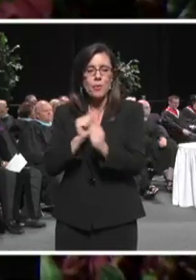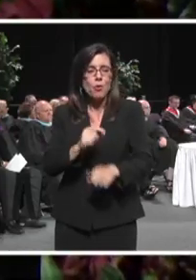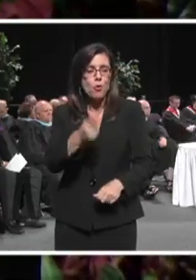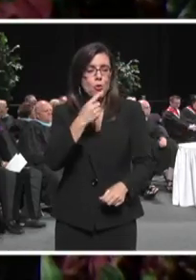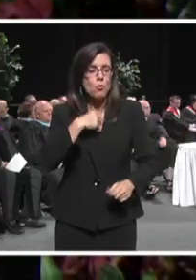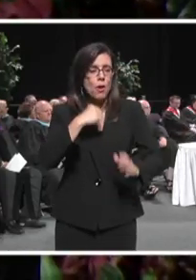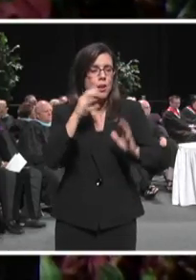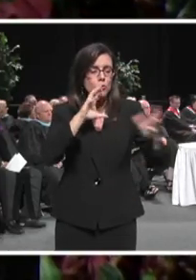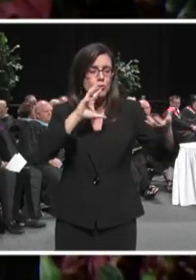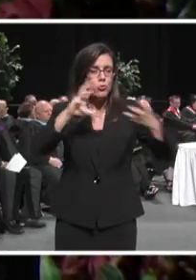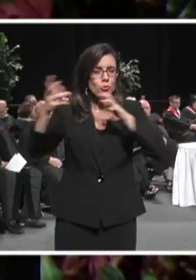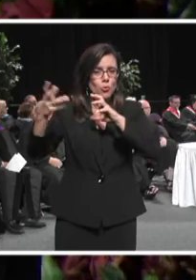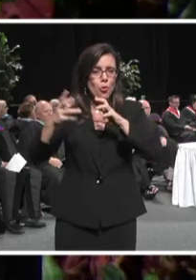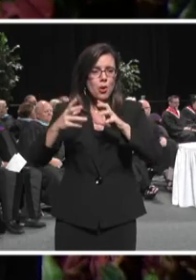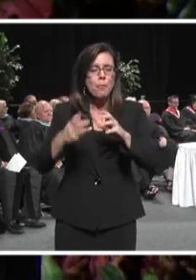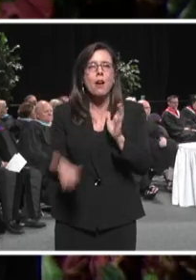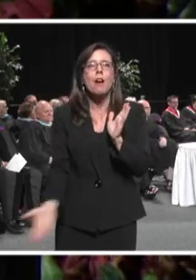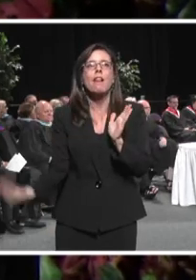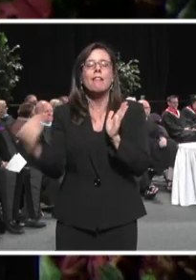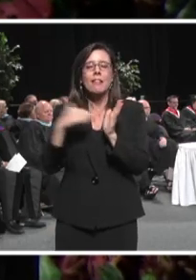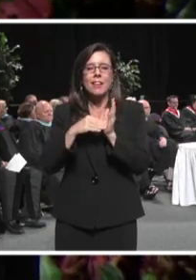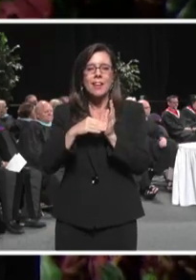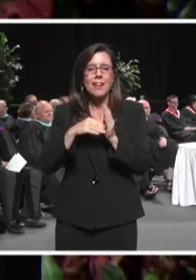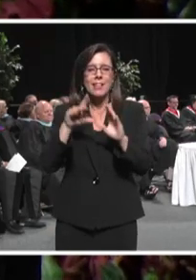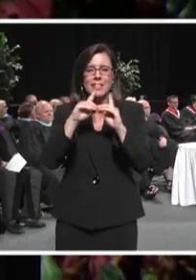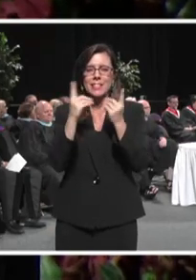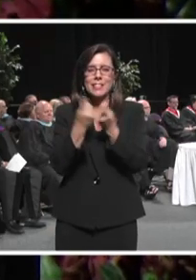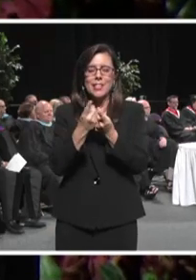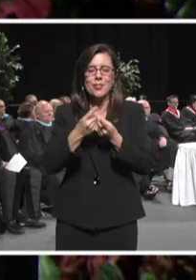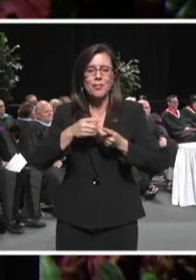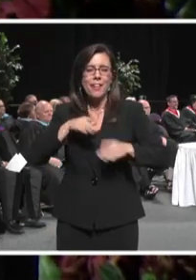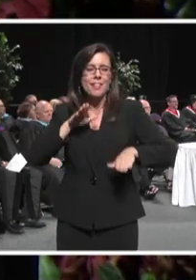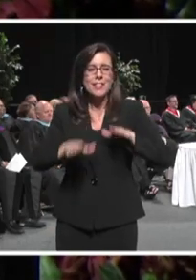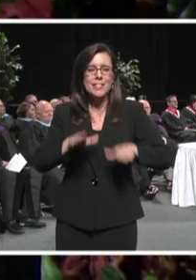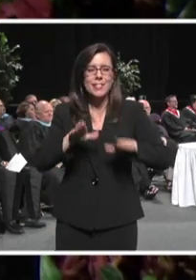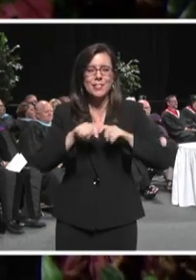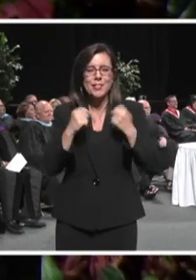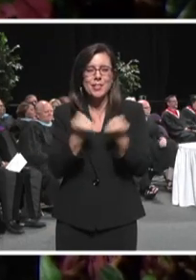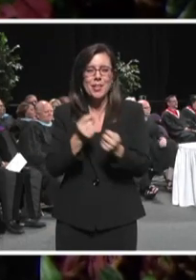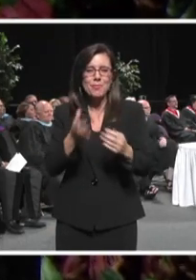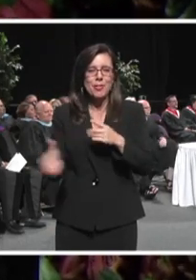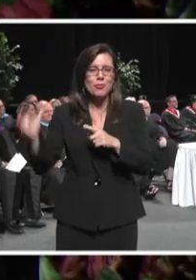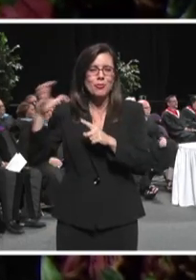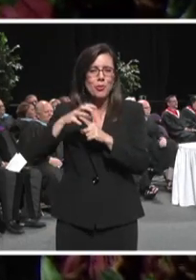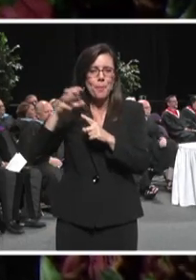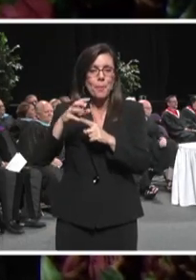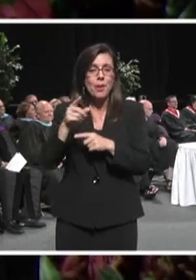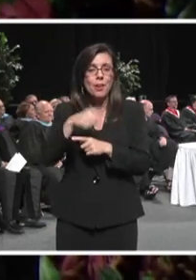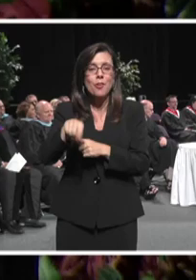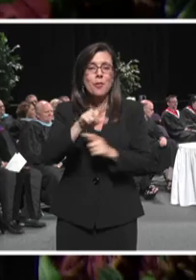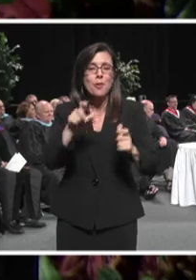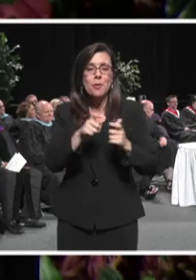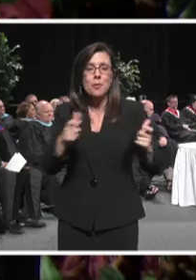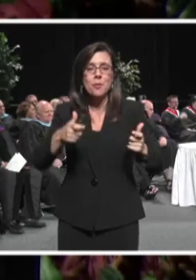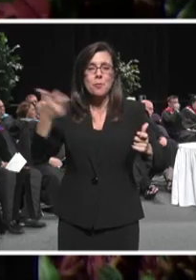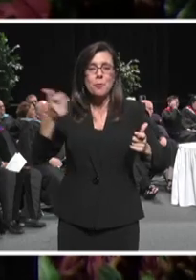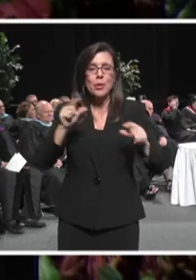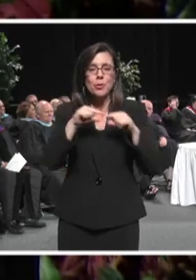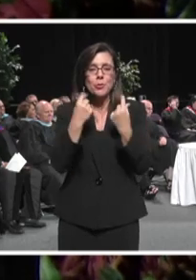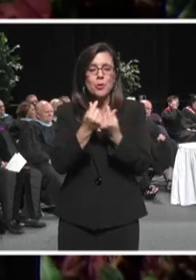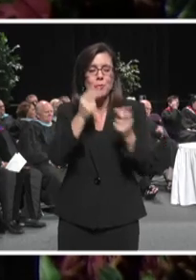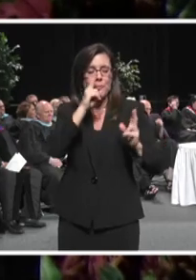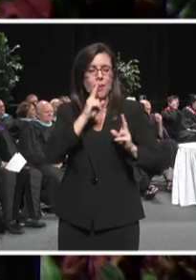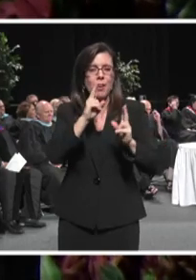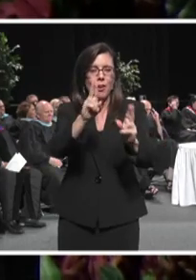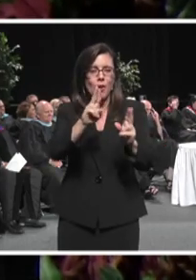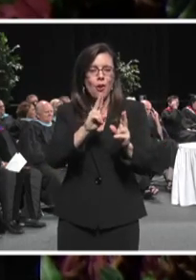and Men of Vision were again the district step team champions. You are the largest group of honor graduates in